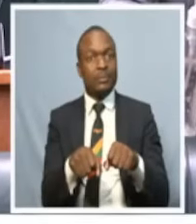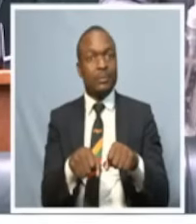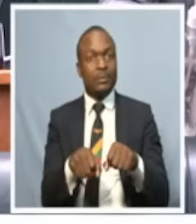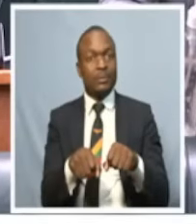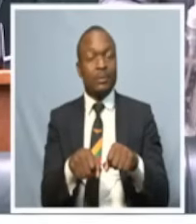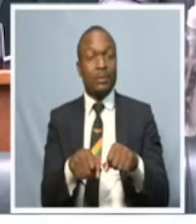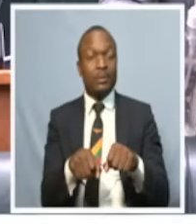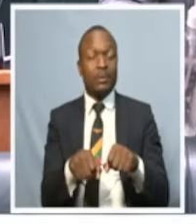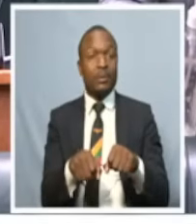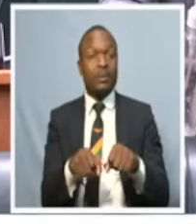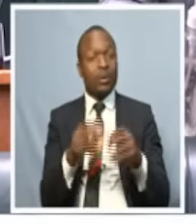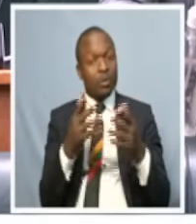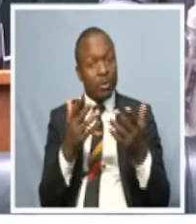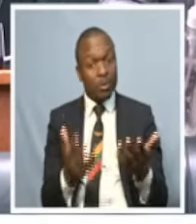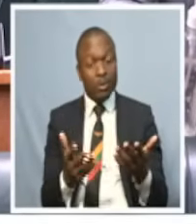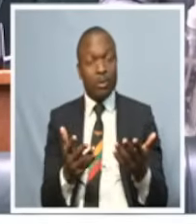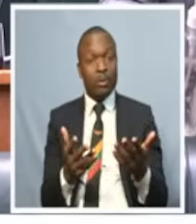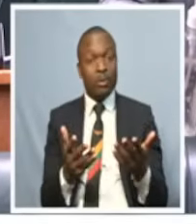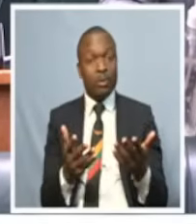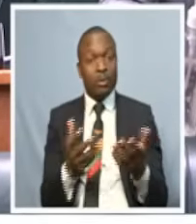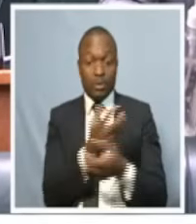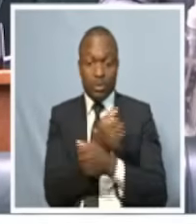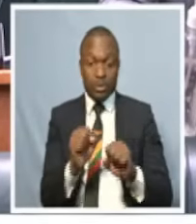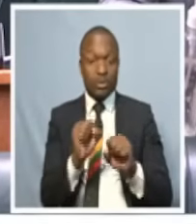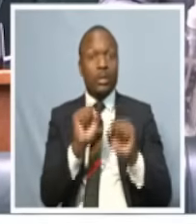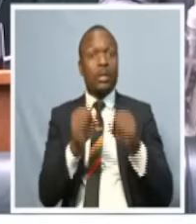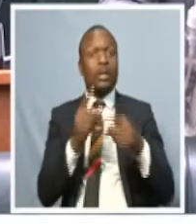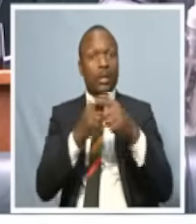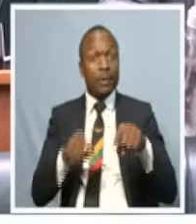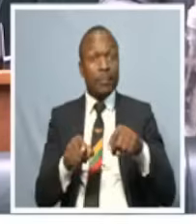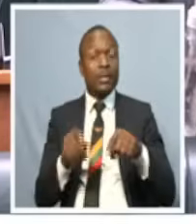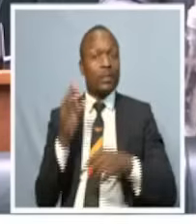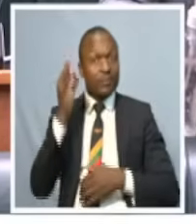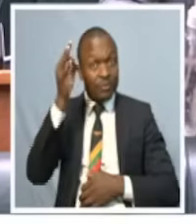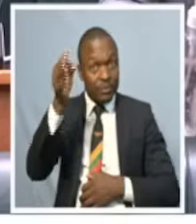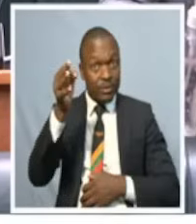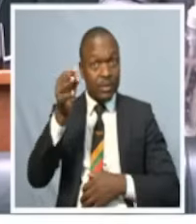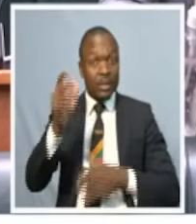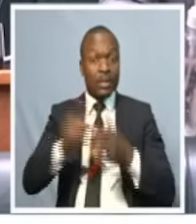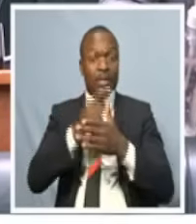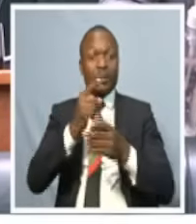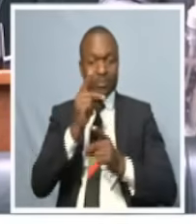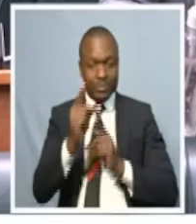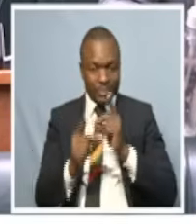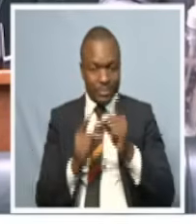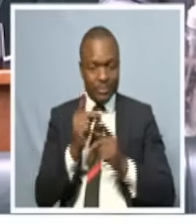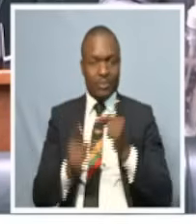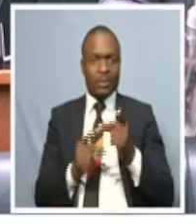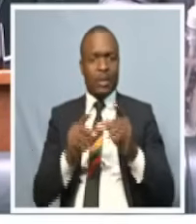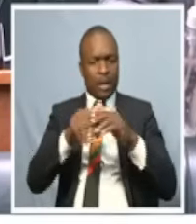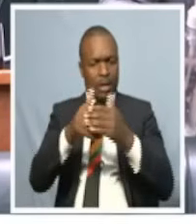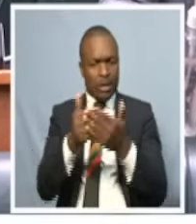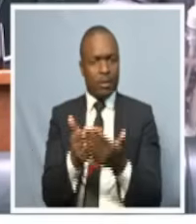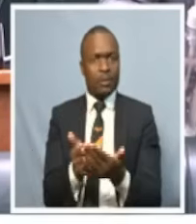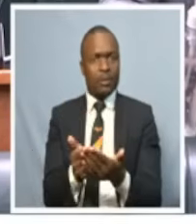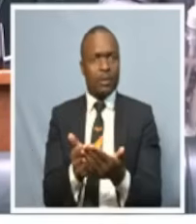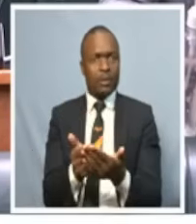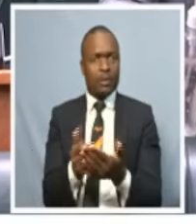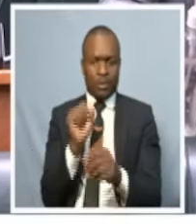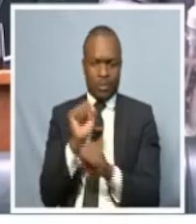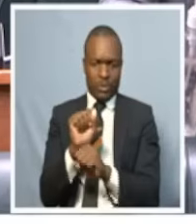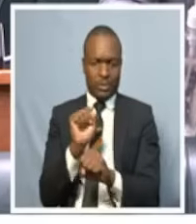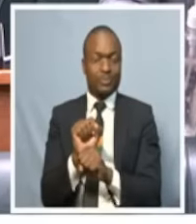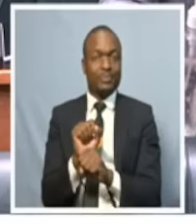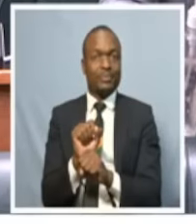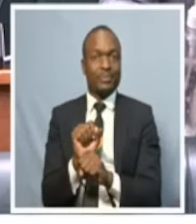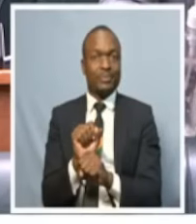remedy now, or the remedy may be in the future, in the next process. That's how it